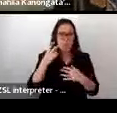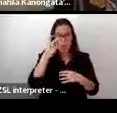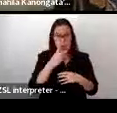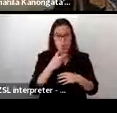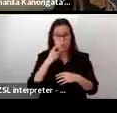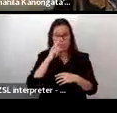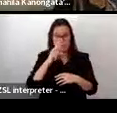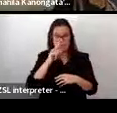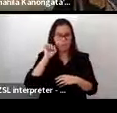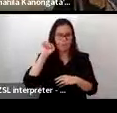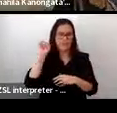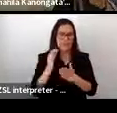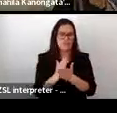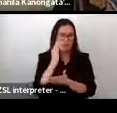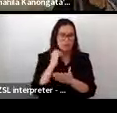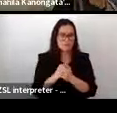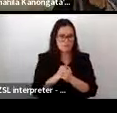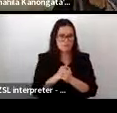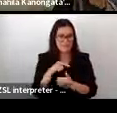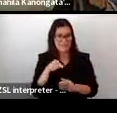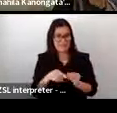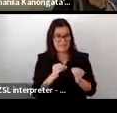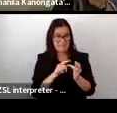betrays seniors in New Zealand.